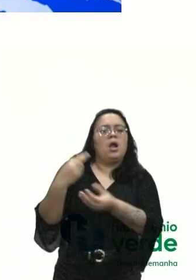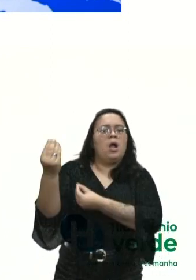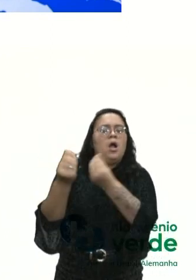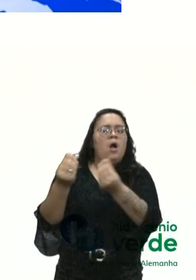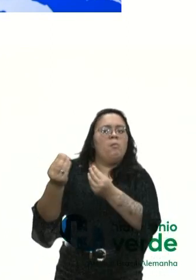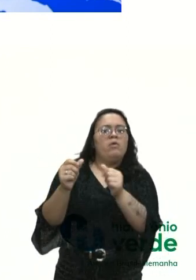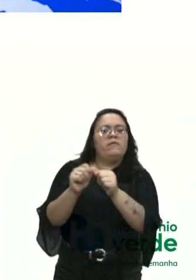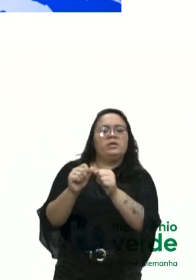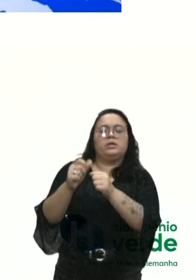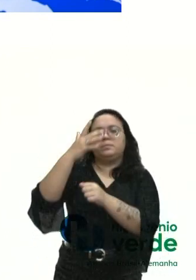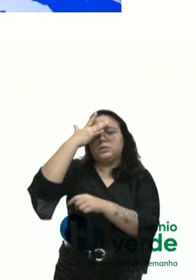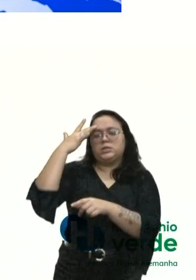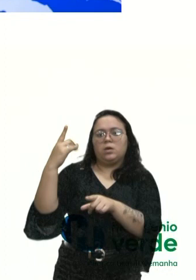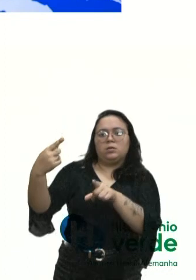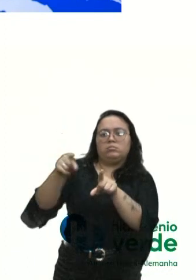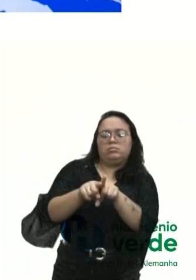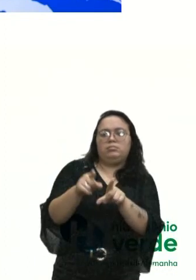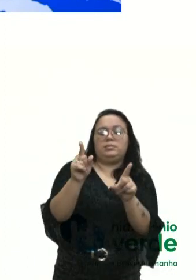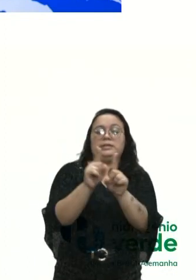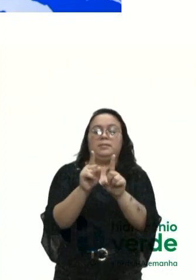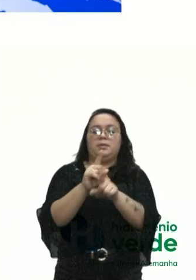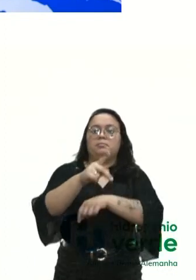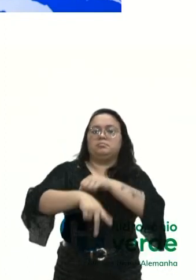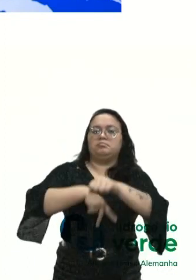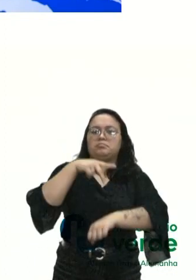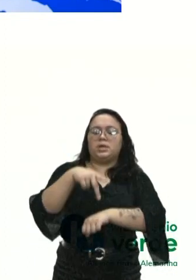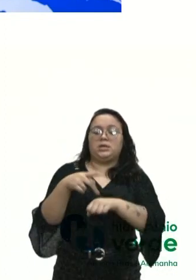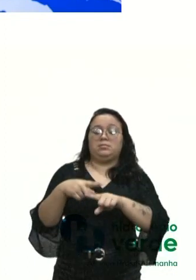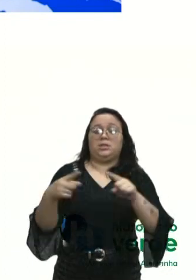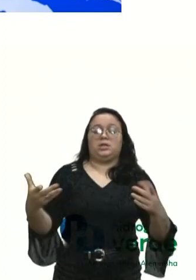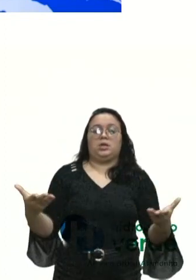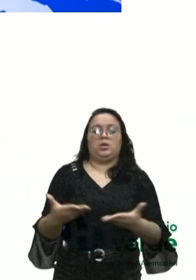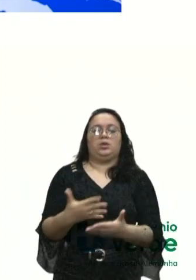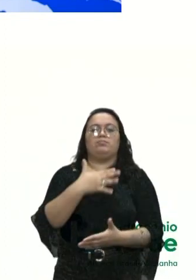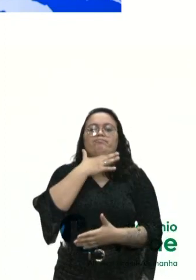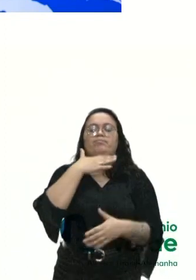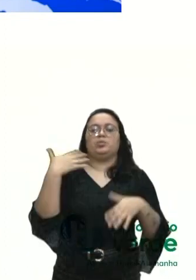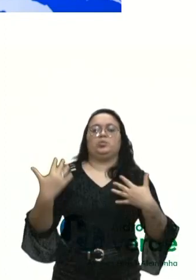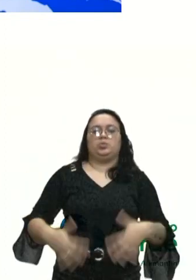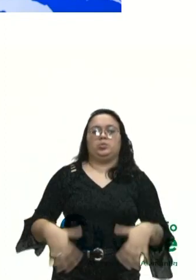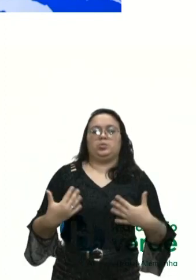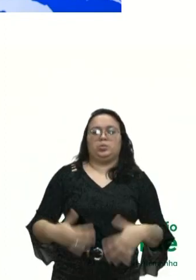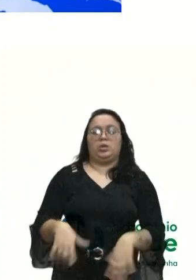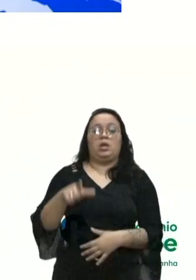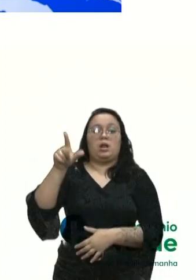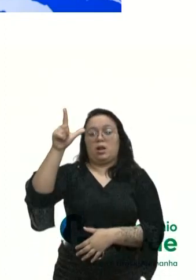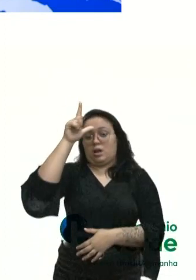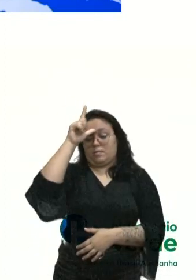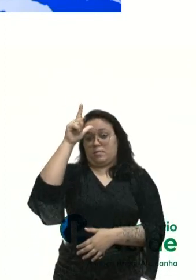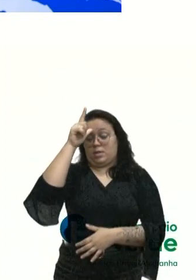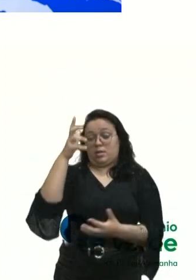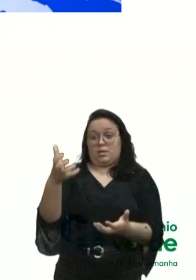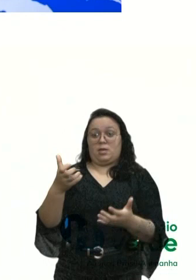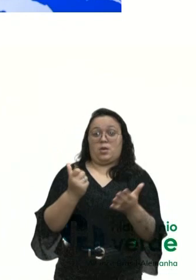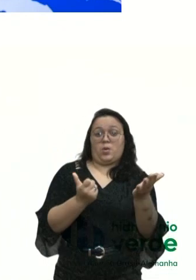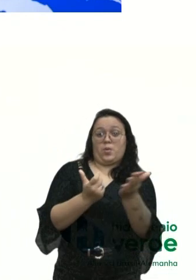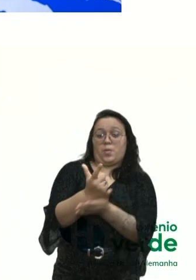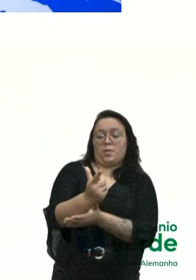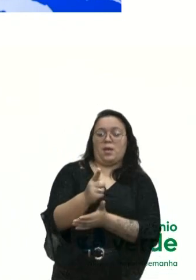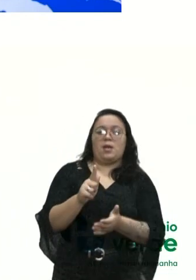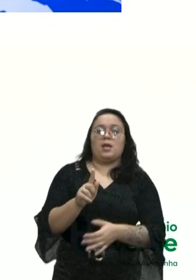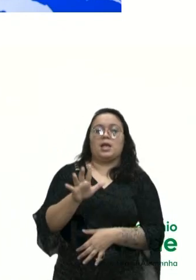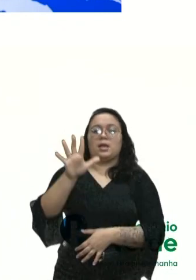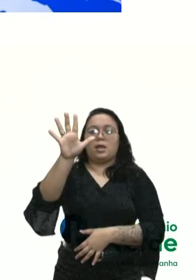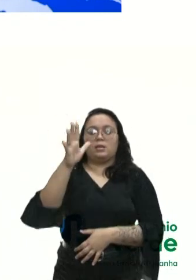fornecedores, os qualifying países, e tudo isso está tudo agora em xeque. suppliers and countries, A Alemanha está querendo comprar gás